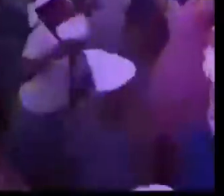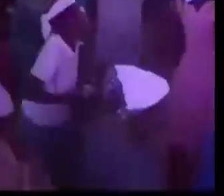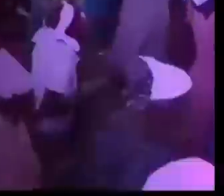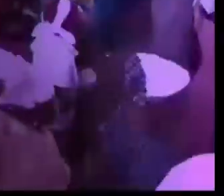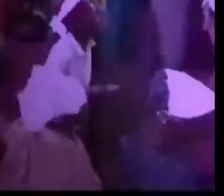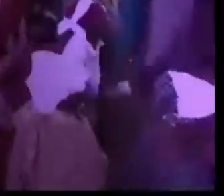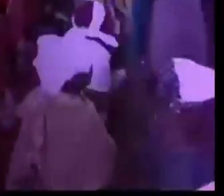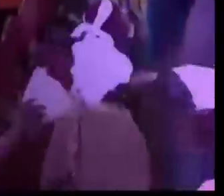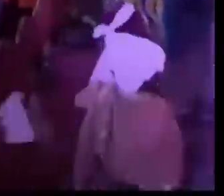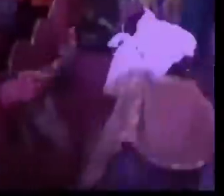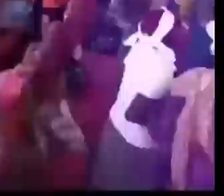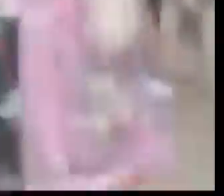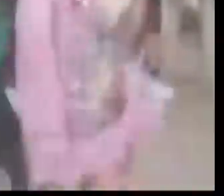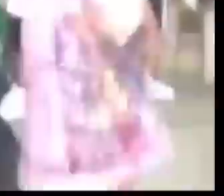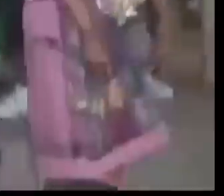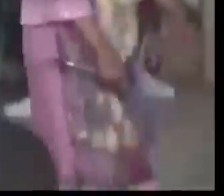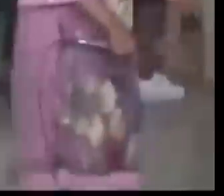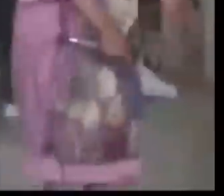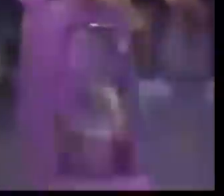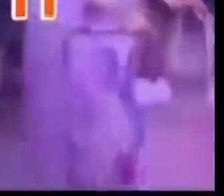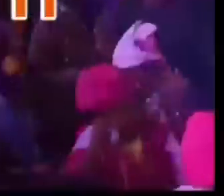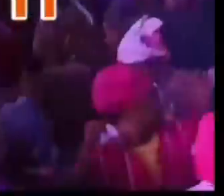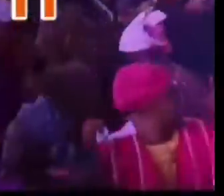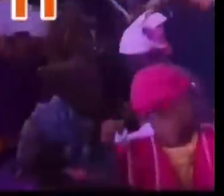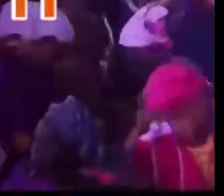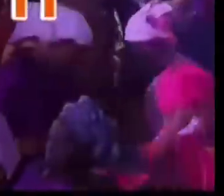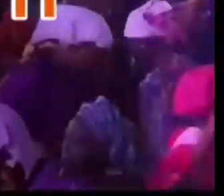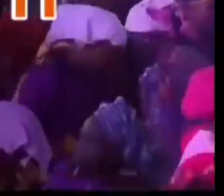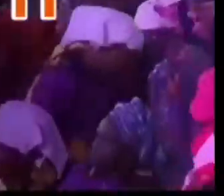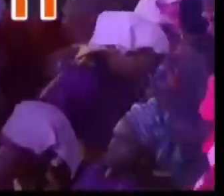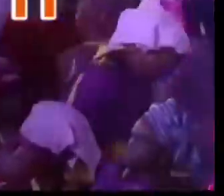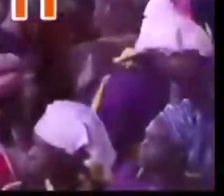wall of Jericho must fall. Uyaka Johnny. Awa Ugo Walawati. See.